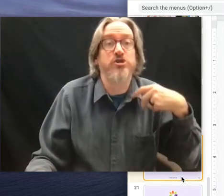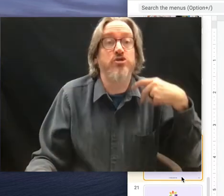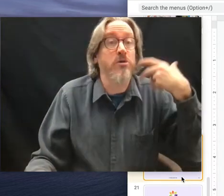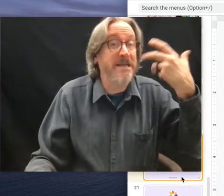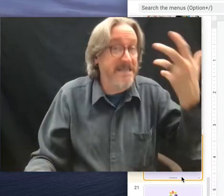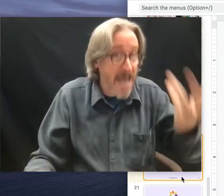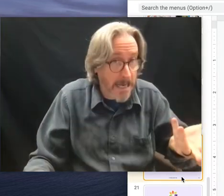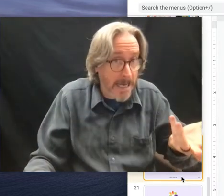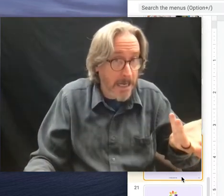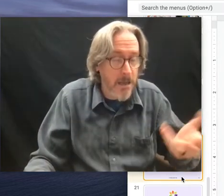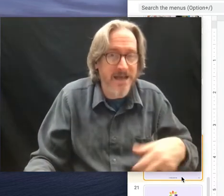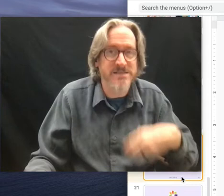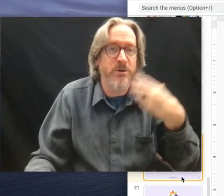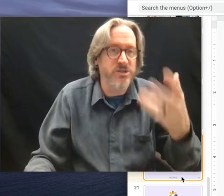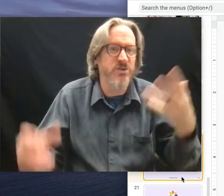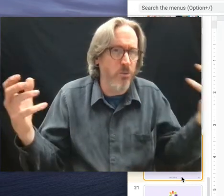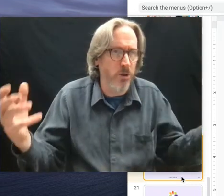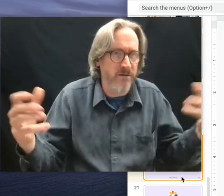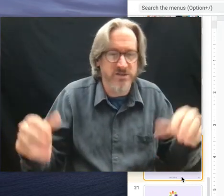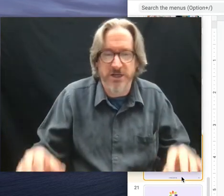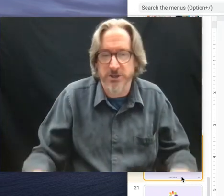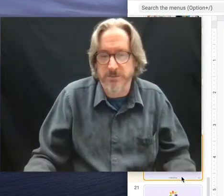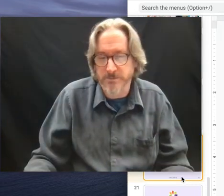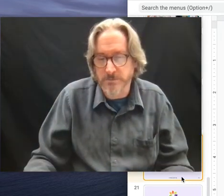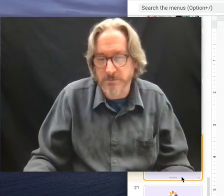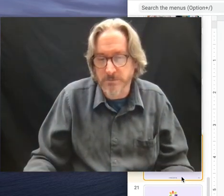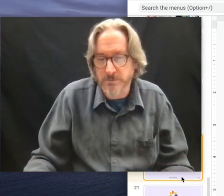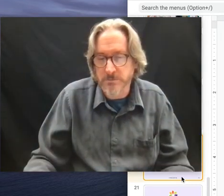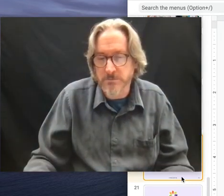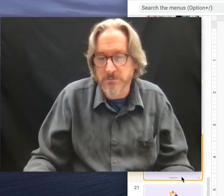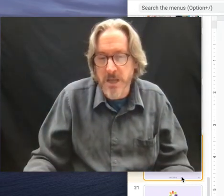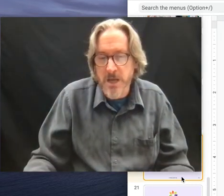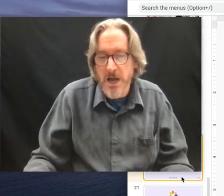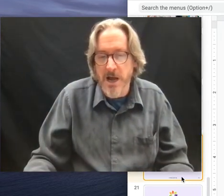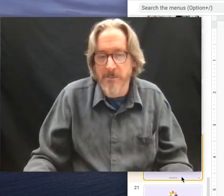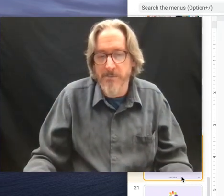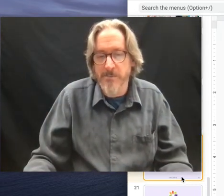in storytelling as opposed to normal conversation.